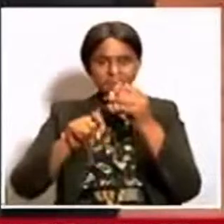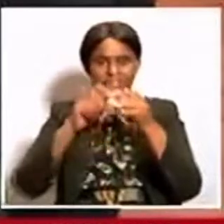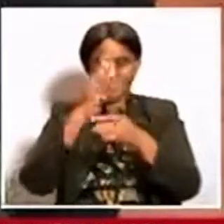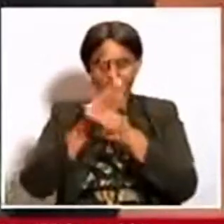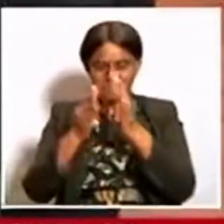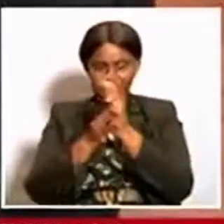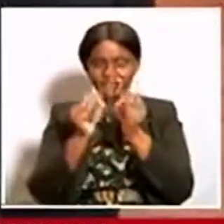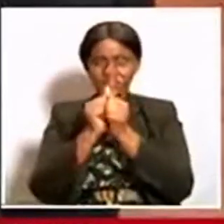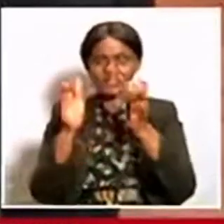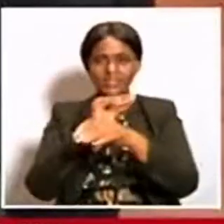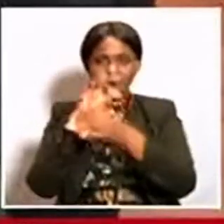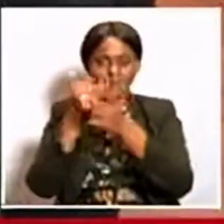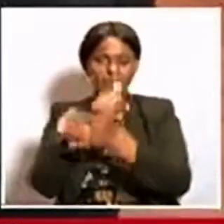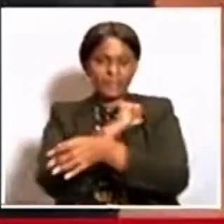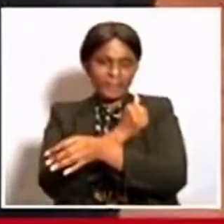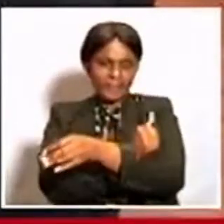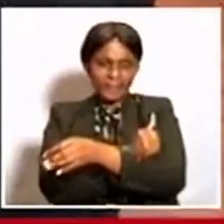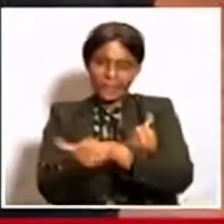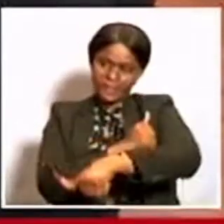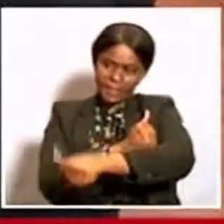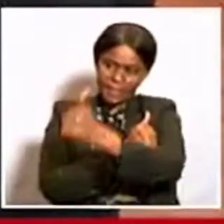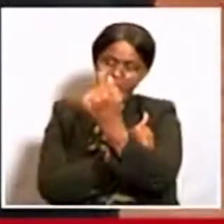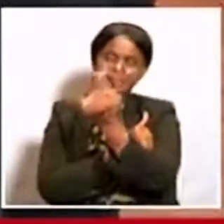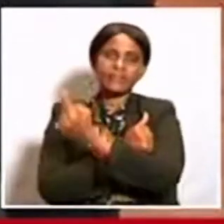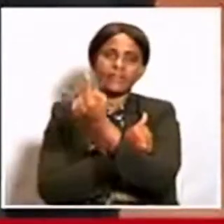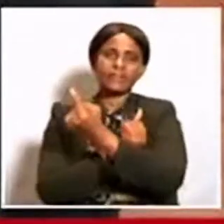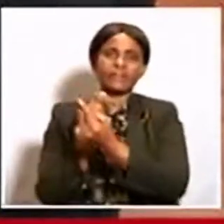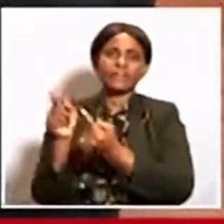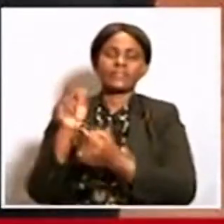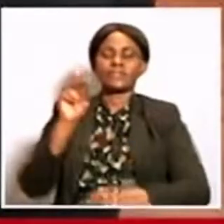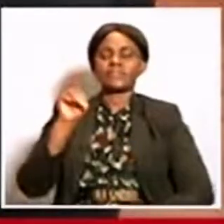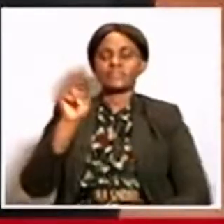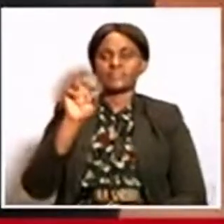without all the authorities. On their own in Mshindamo,